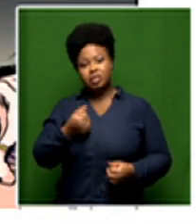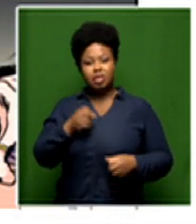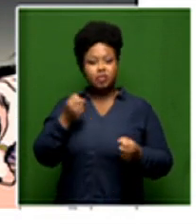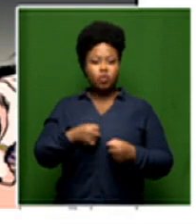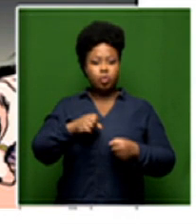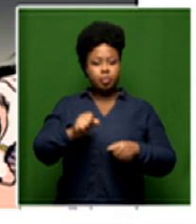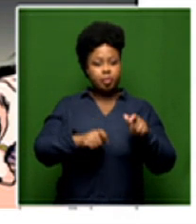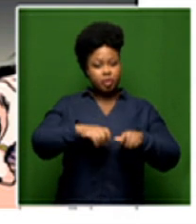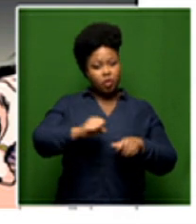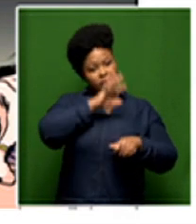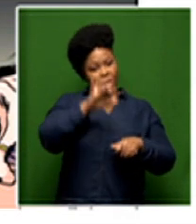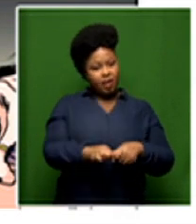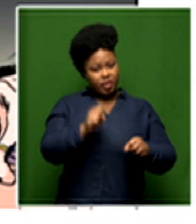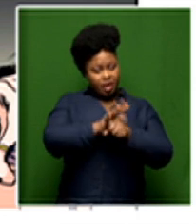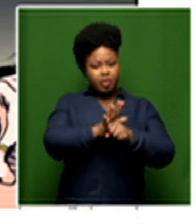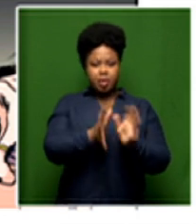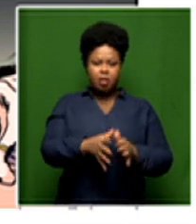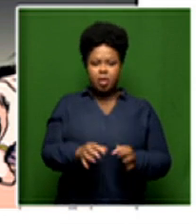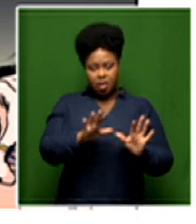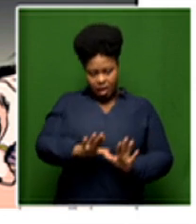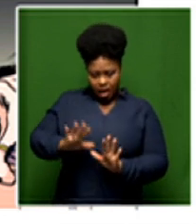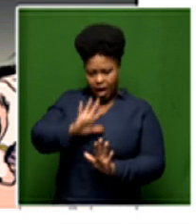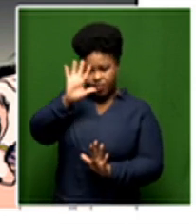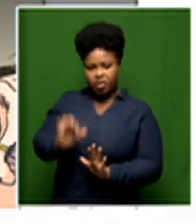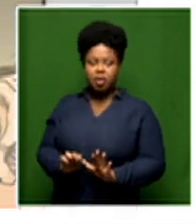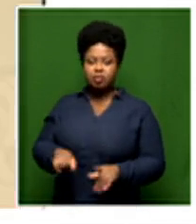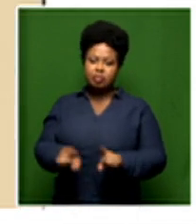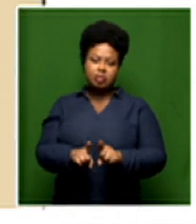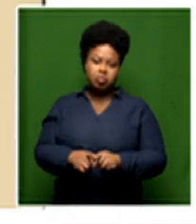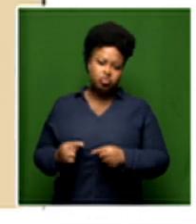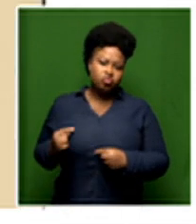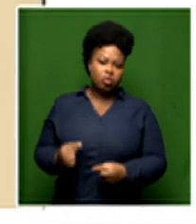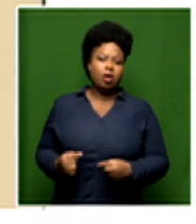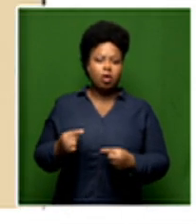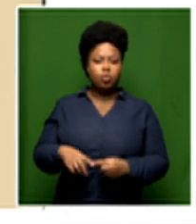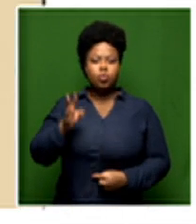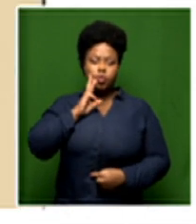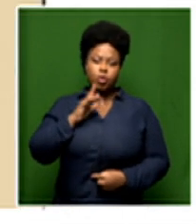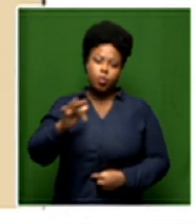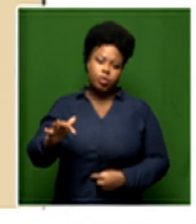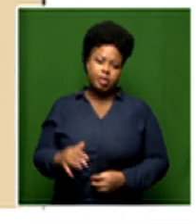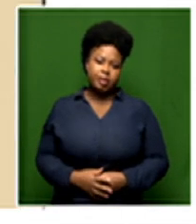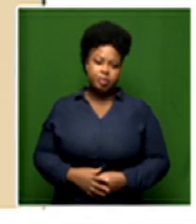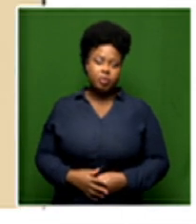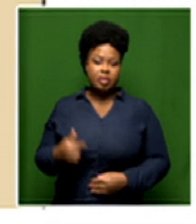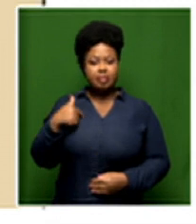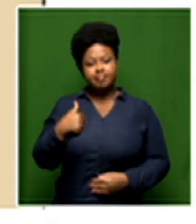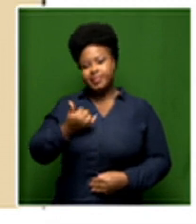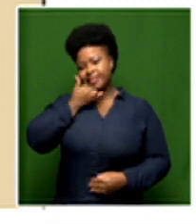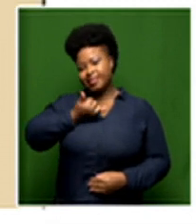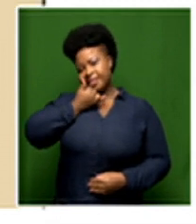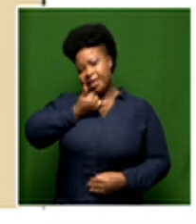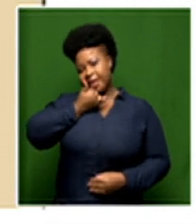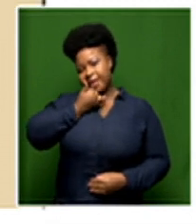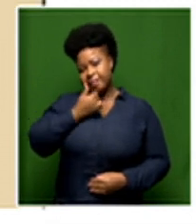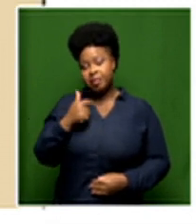affecting South Africans. All over Africa, people are struggling with water. So I was very happy. And